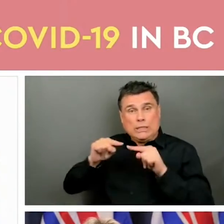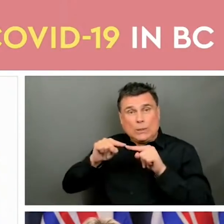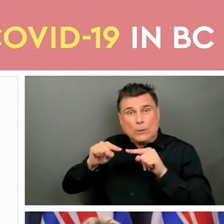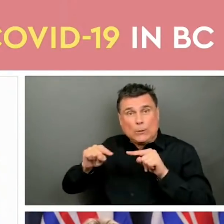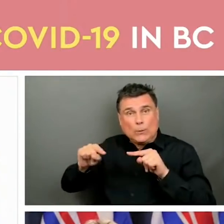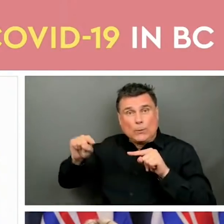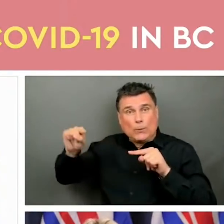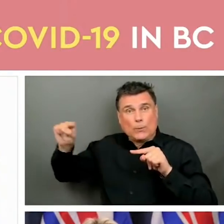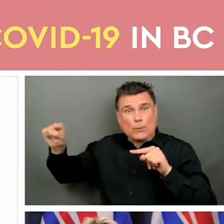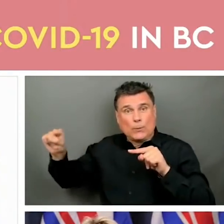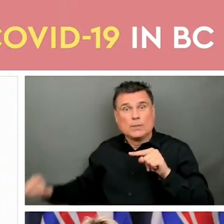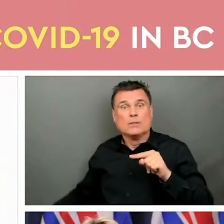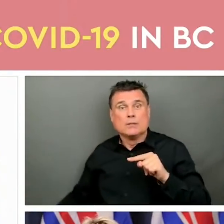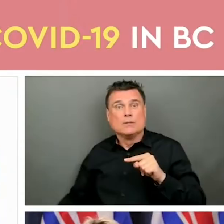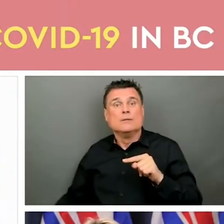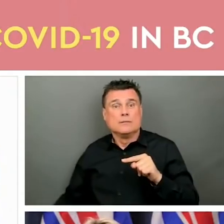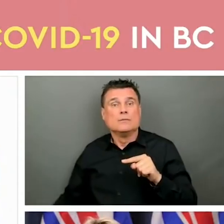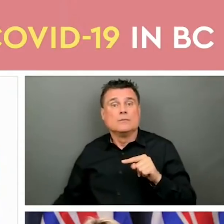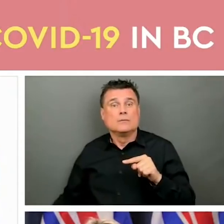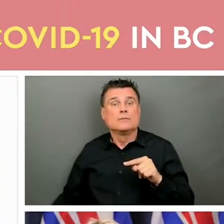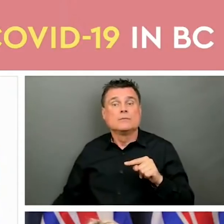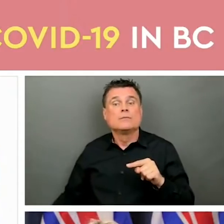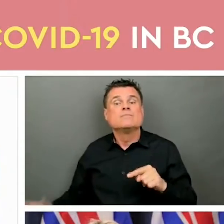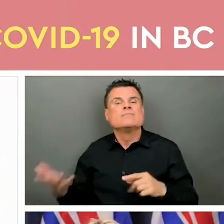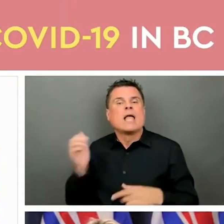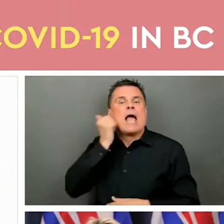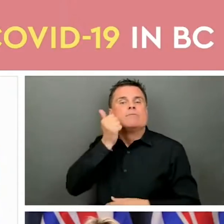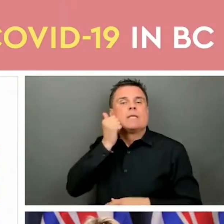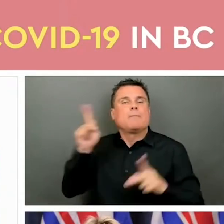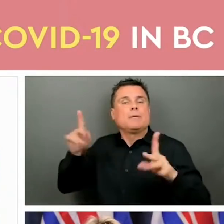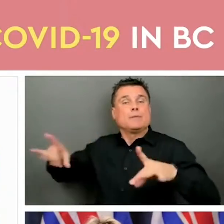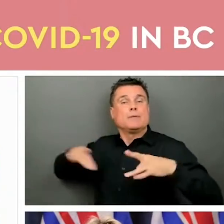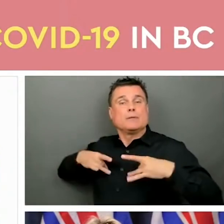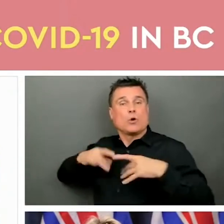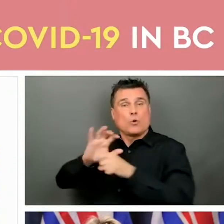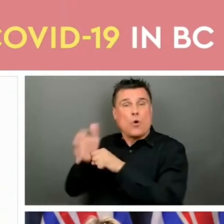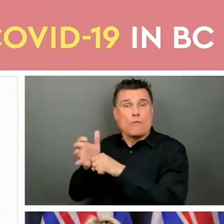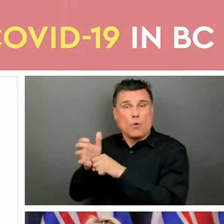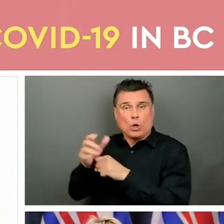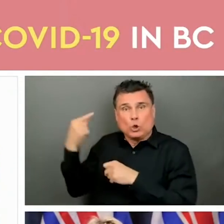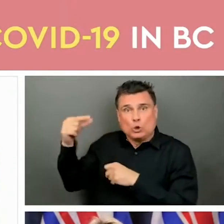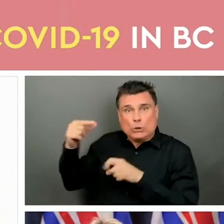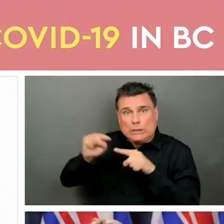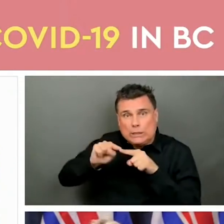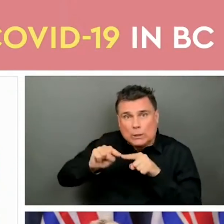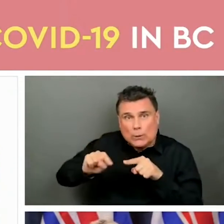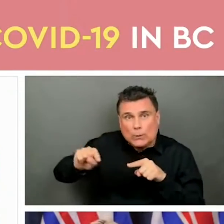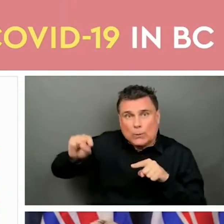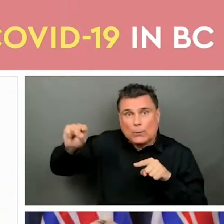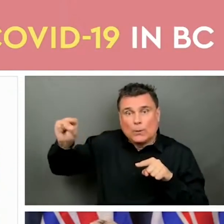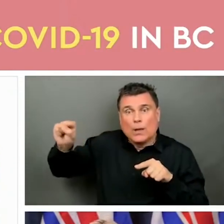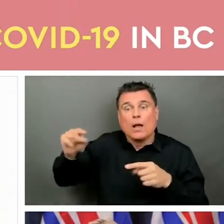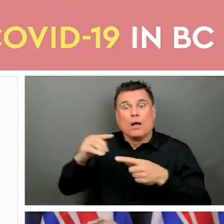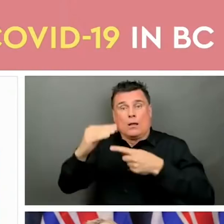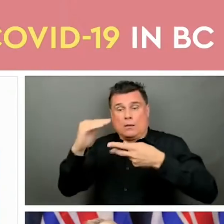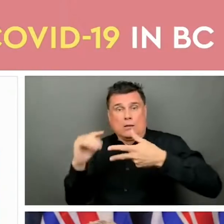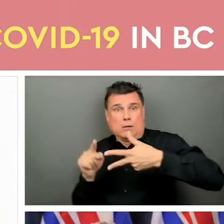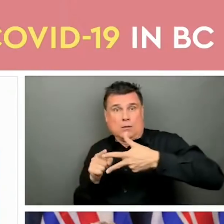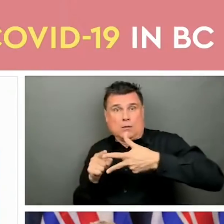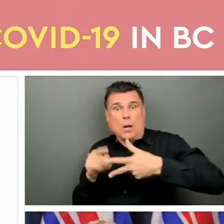hospitalization continues to go up, and that is what we need to address now through immunization and through ongoing public health